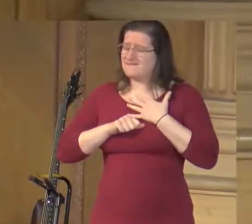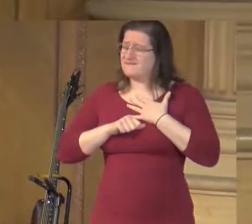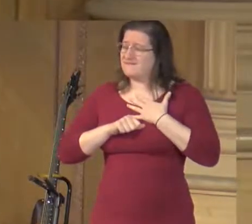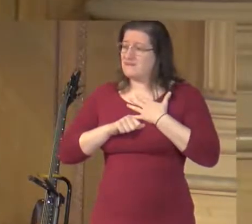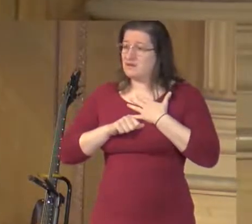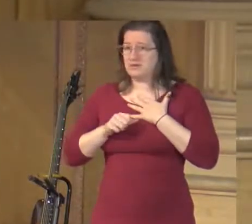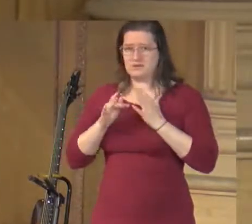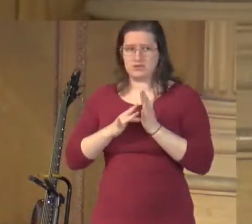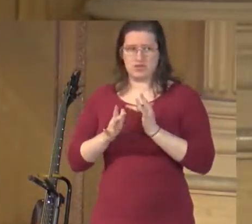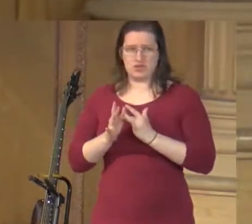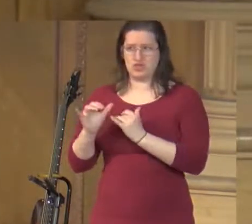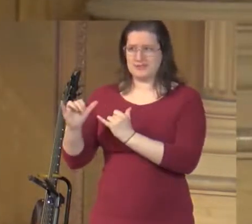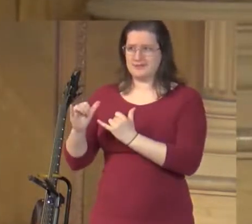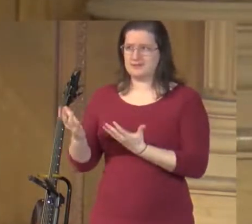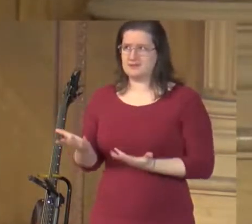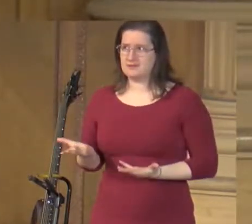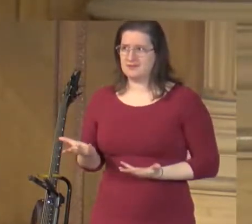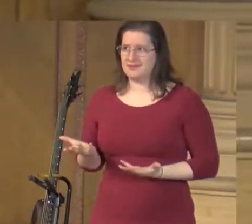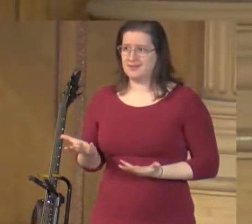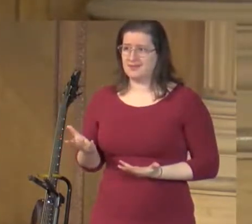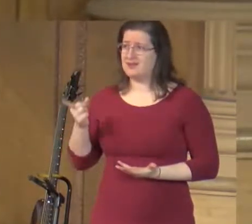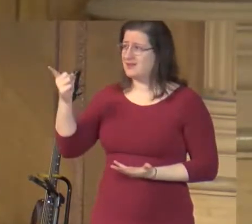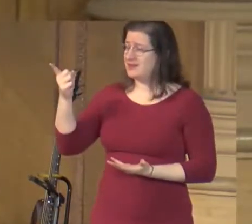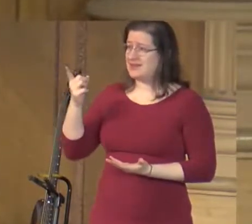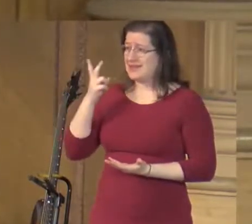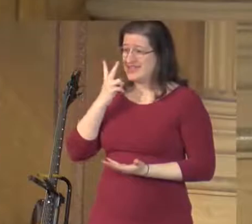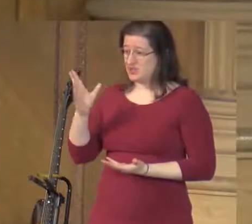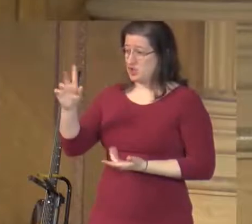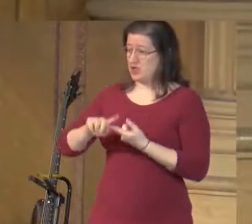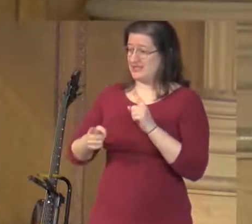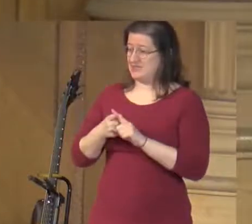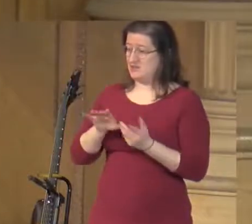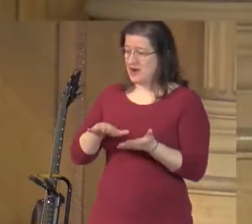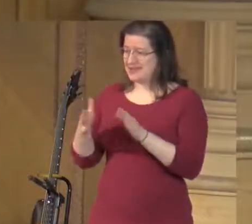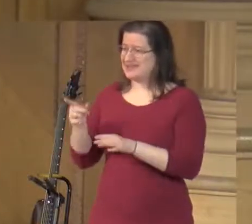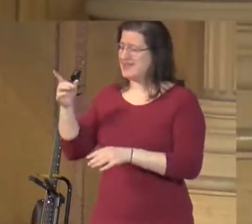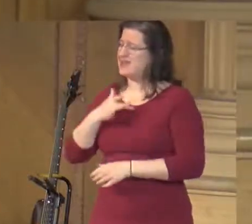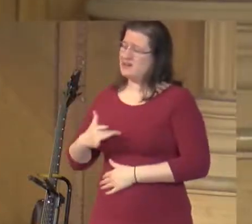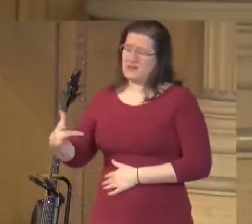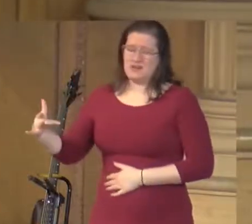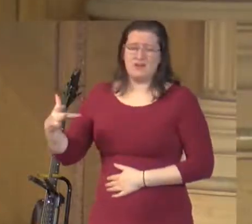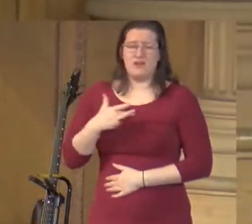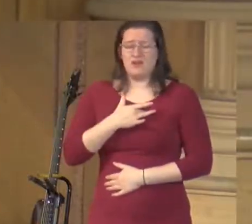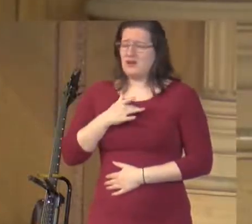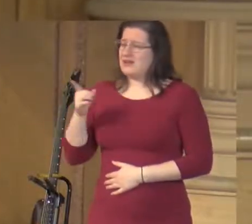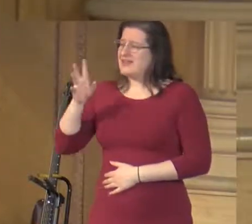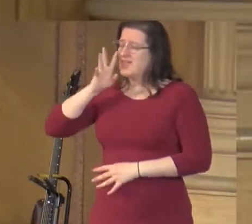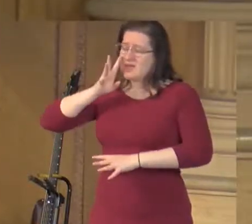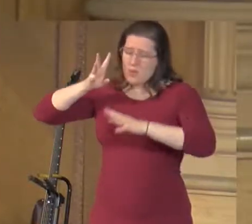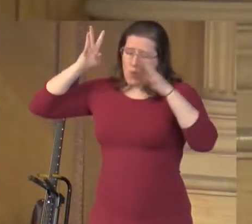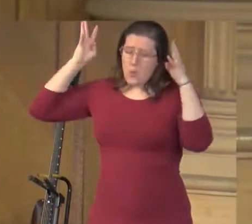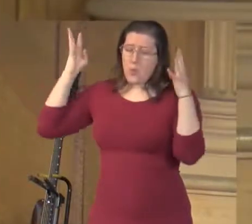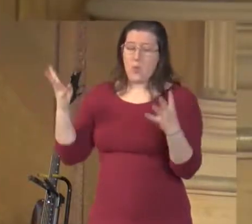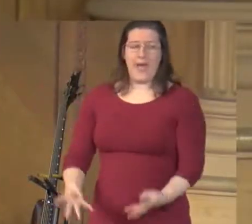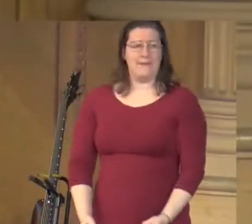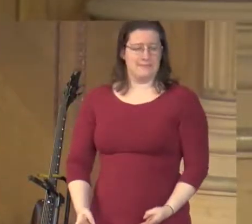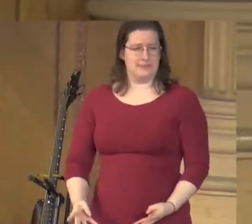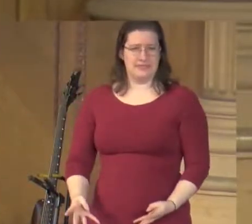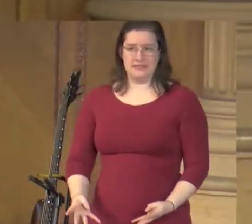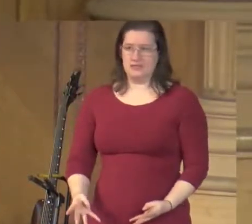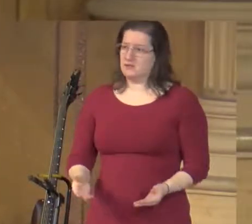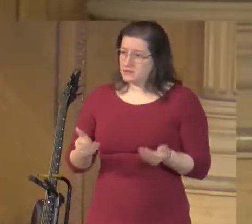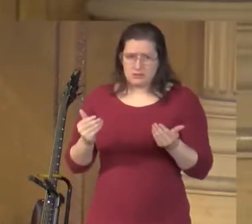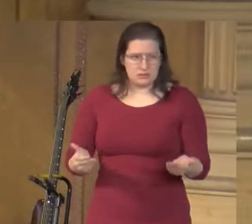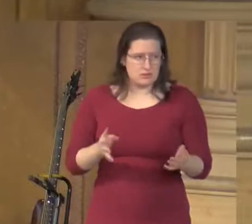So did Jesus at the death of his friend. And he really felt it. He really wept. So weep